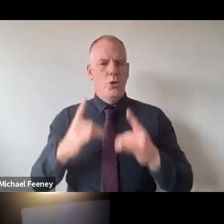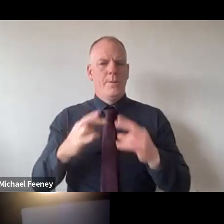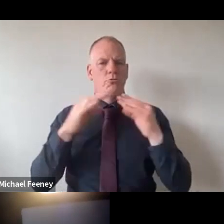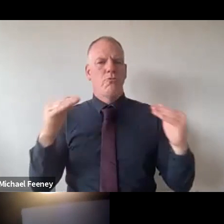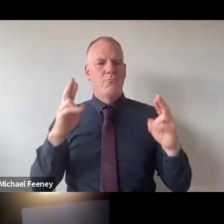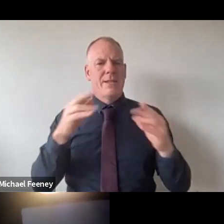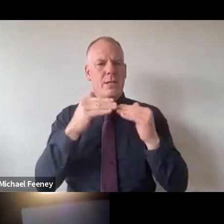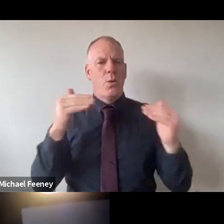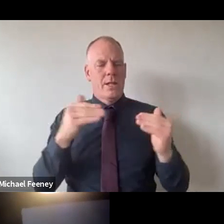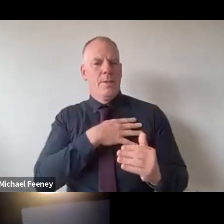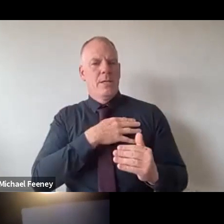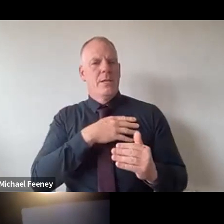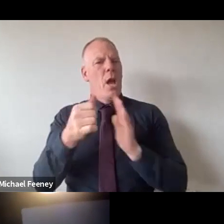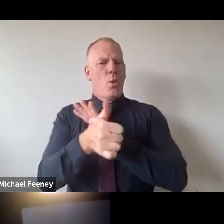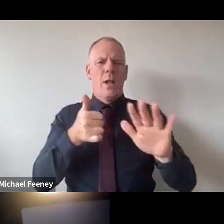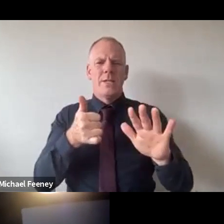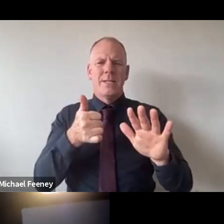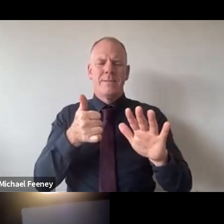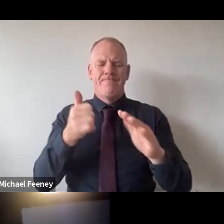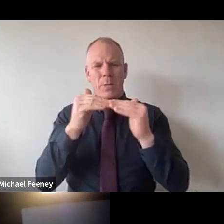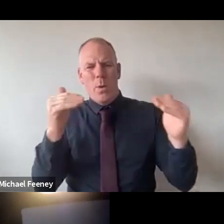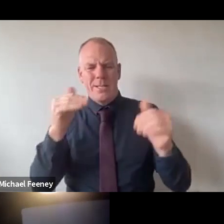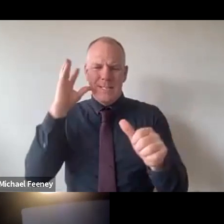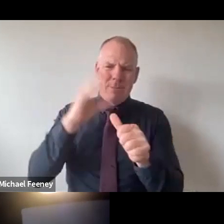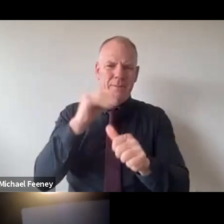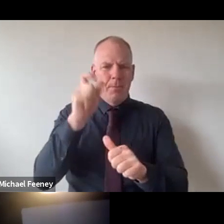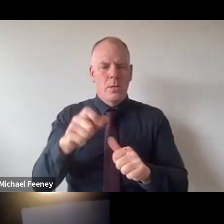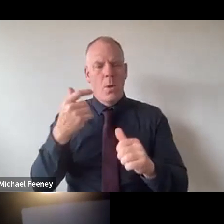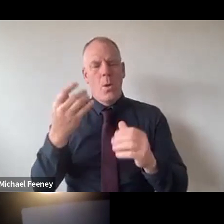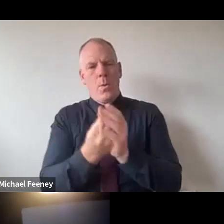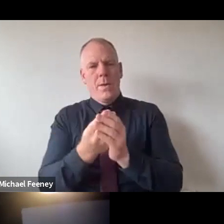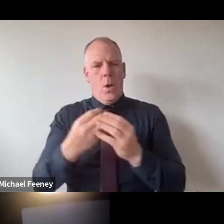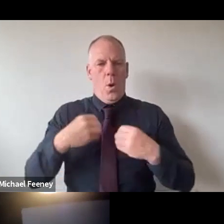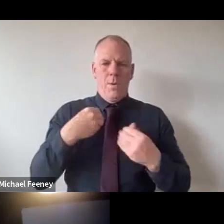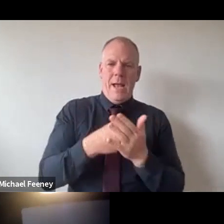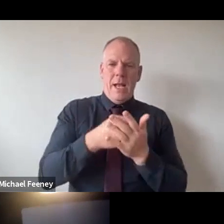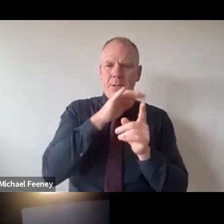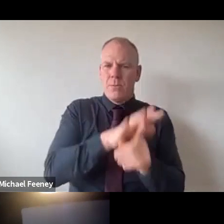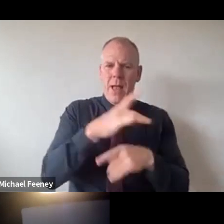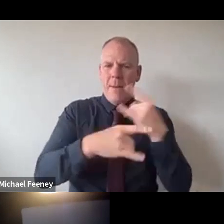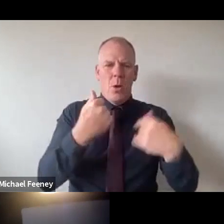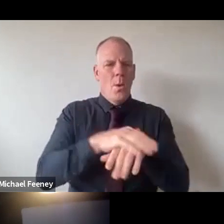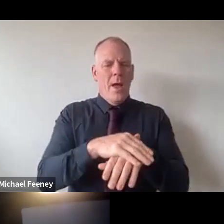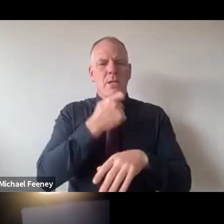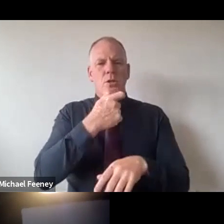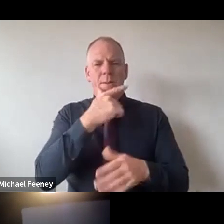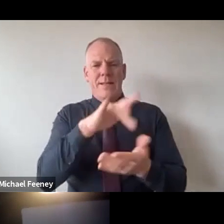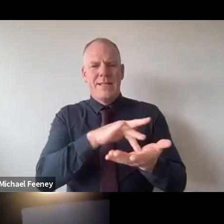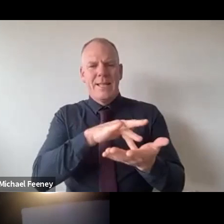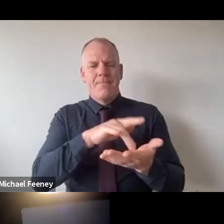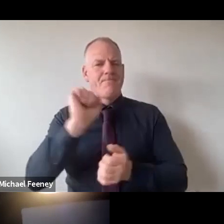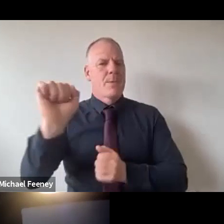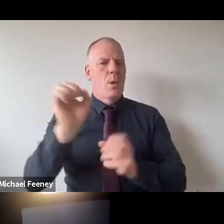specialist. Driven by his own lived experience of socioeconomic discrimination growing up in inner city Dublin, his work